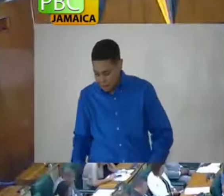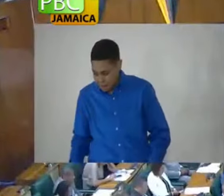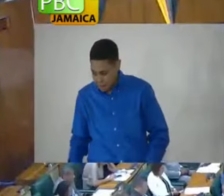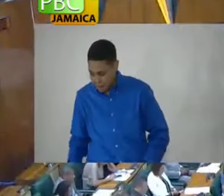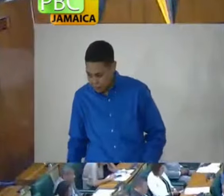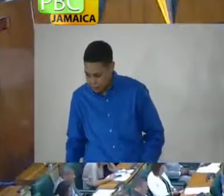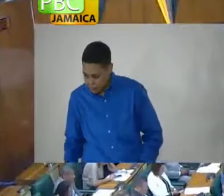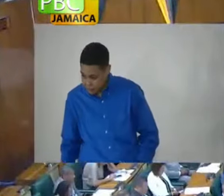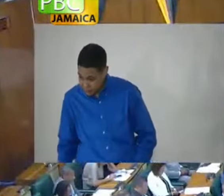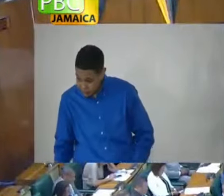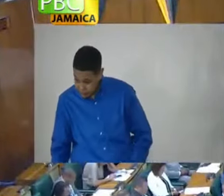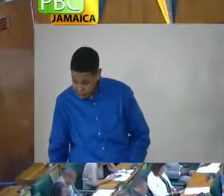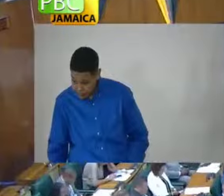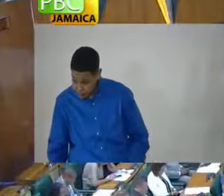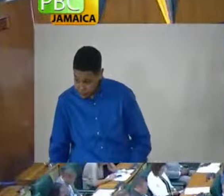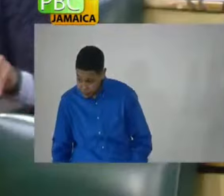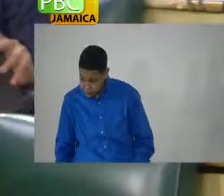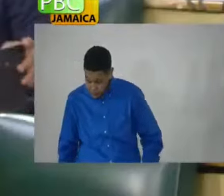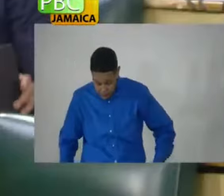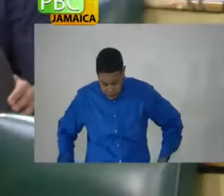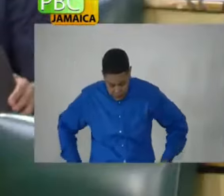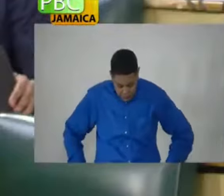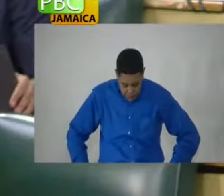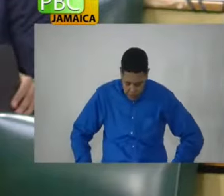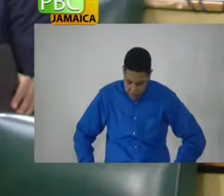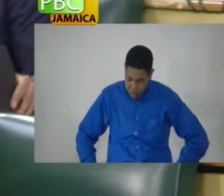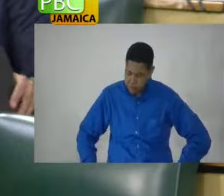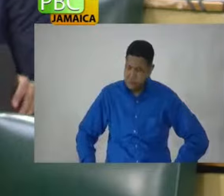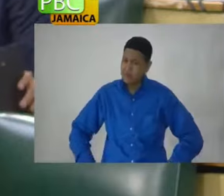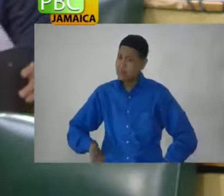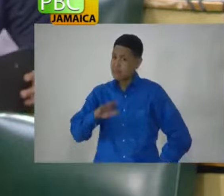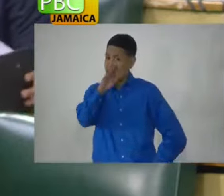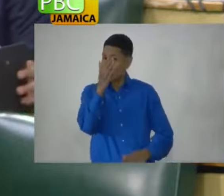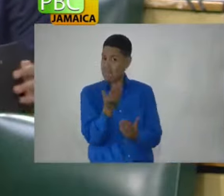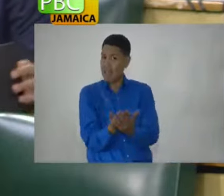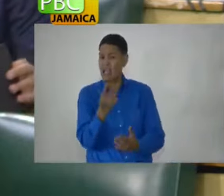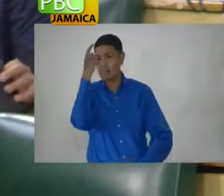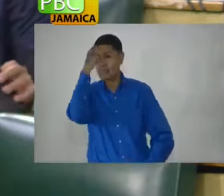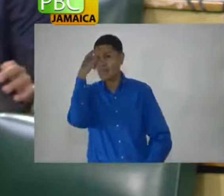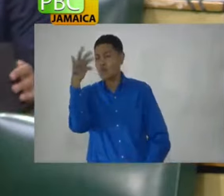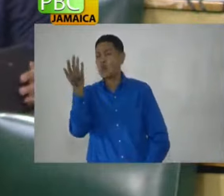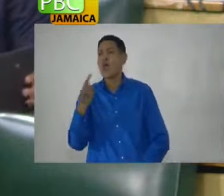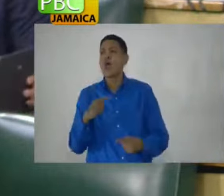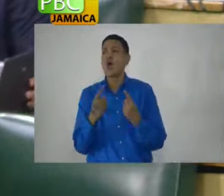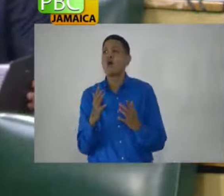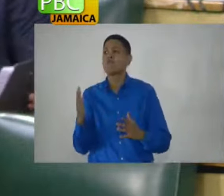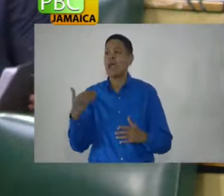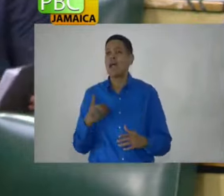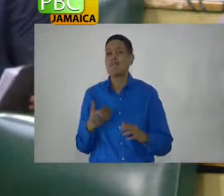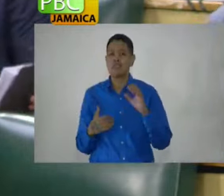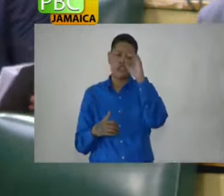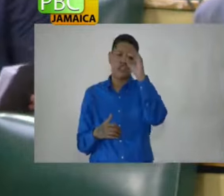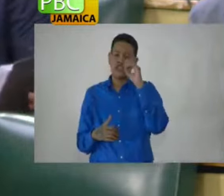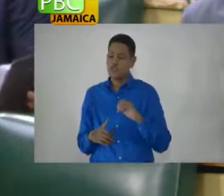As a matter of fact, Madam Speaker, come to think of it, the opposition has zero